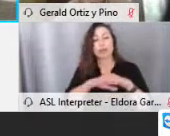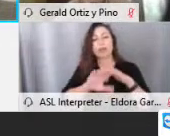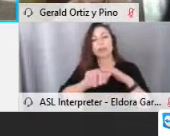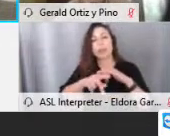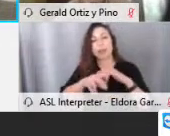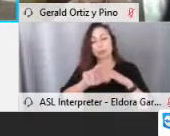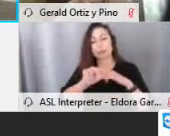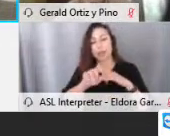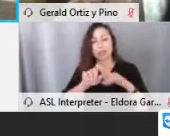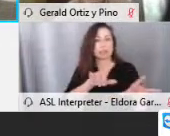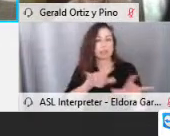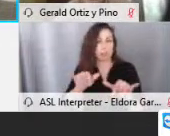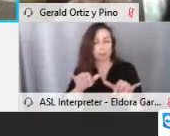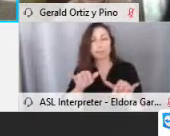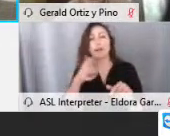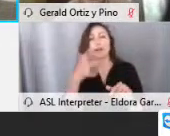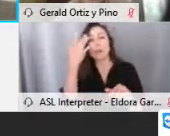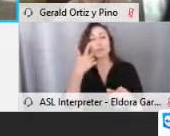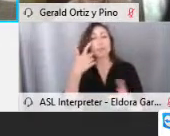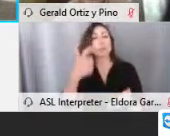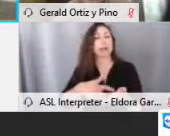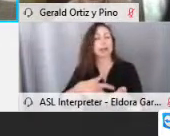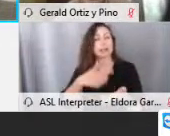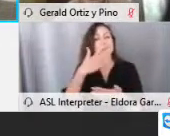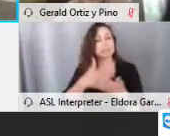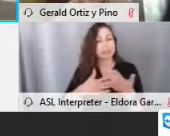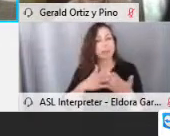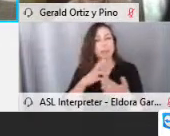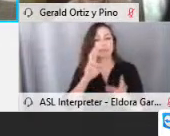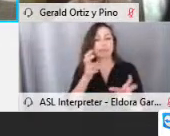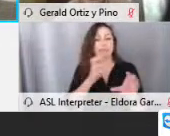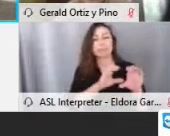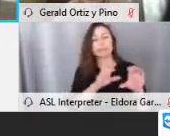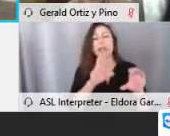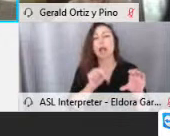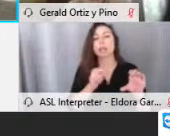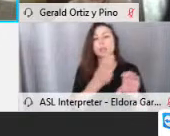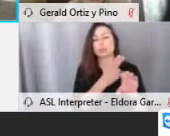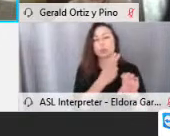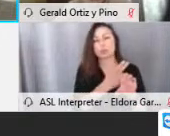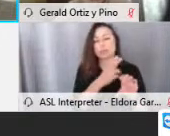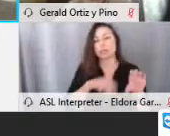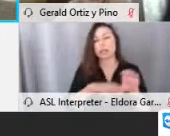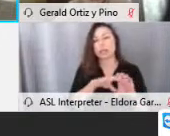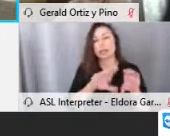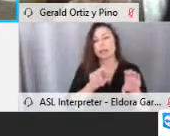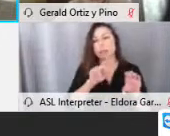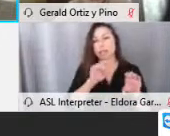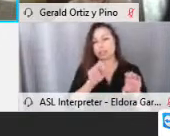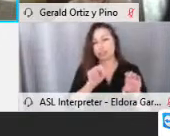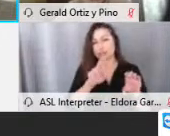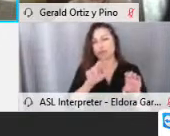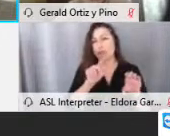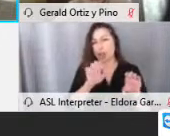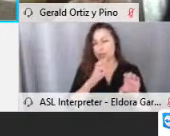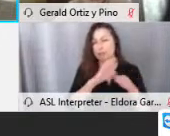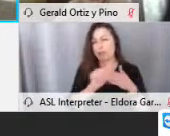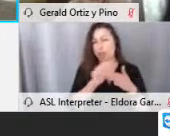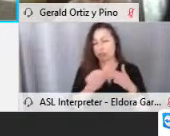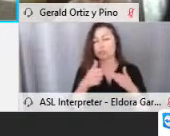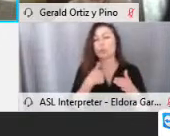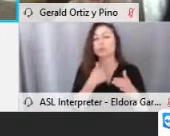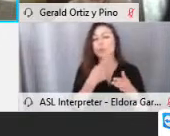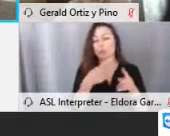in kind in recognition of what were likely some unused capitation rate dollars. So we asked them to